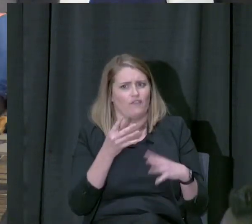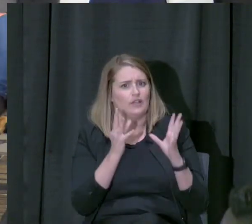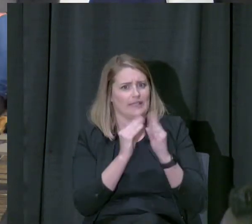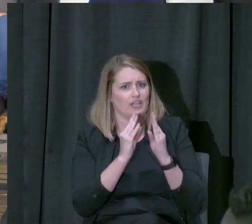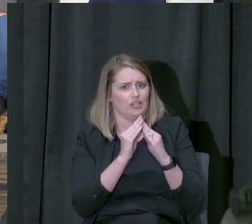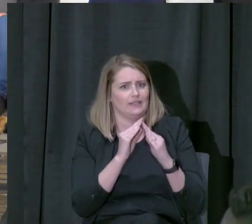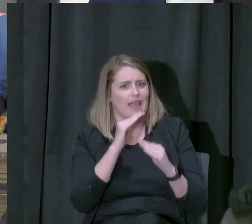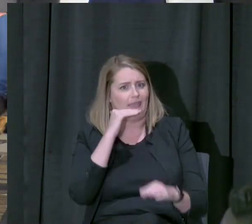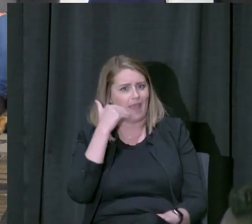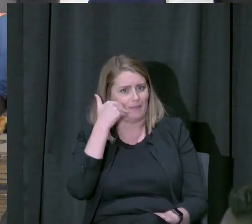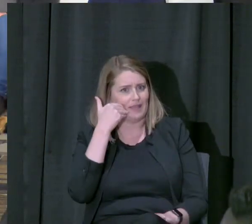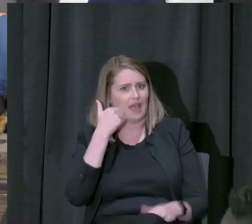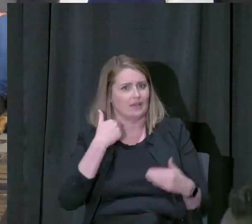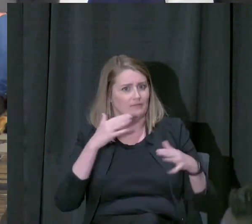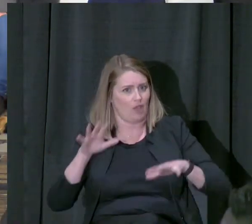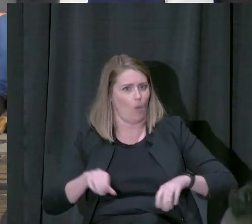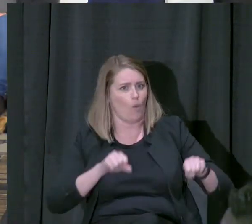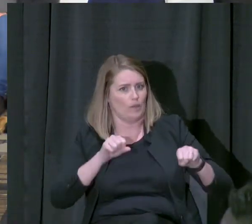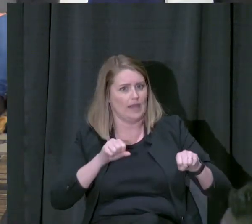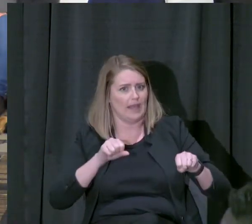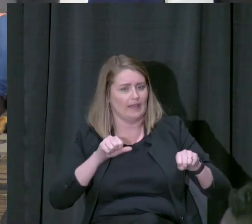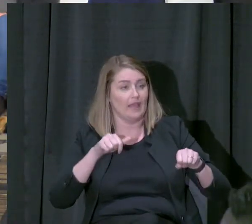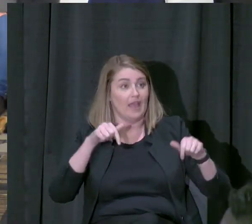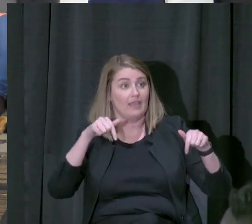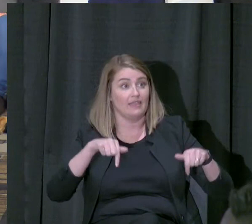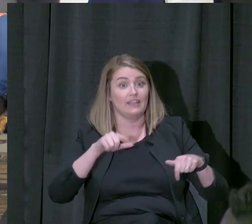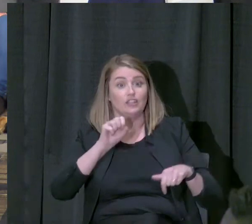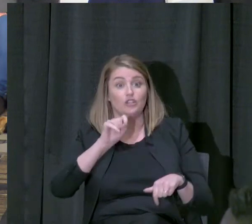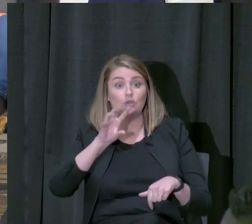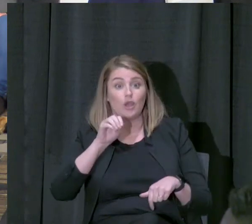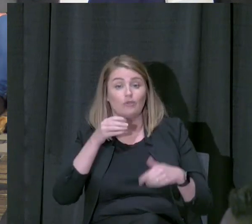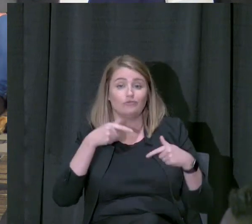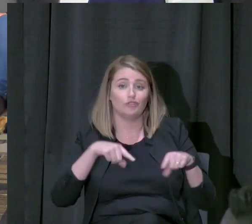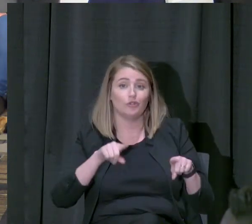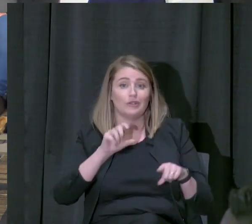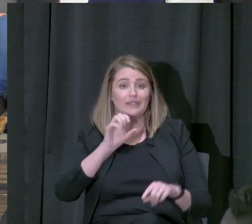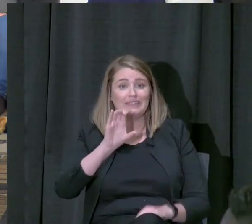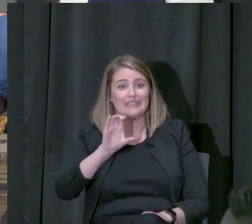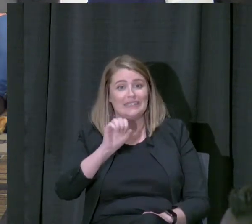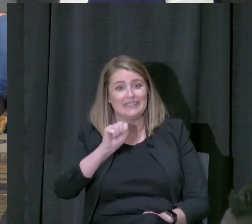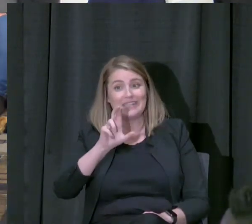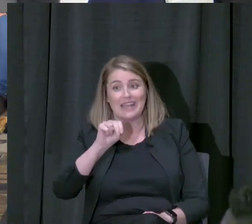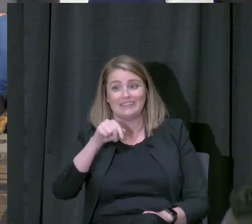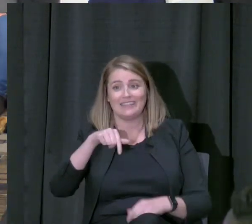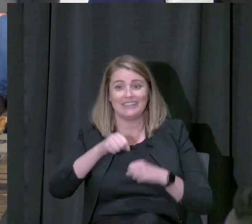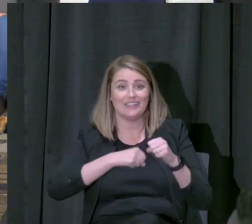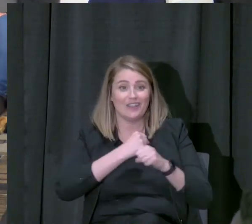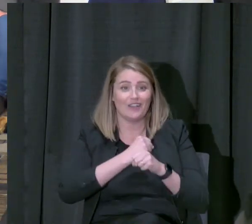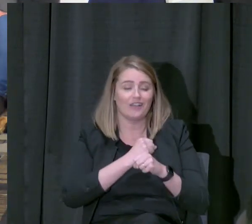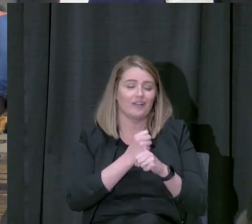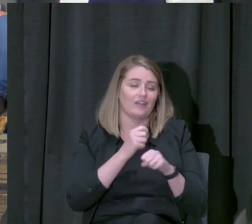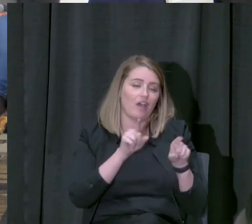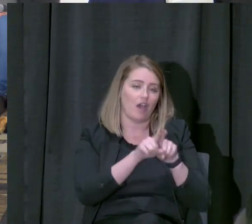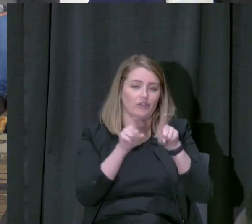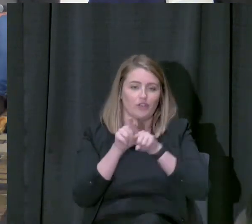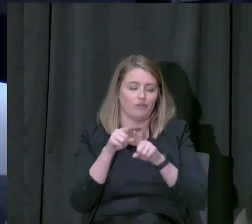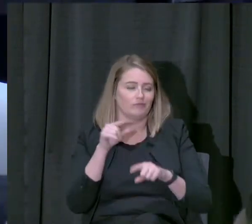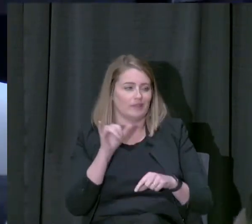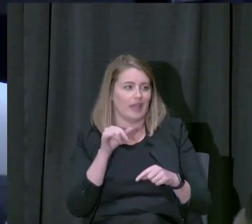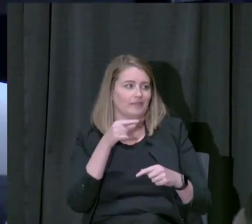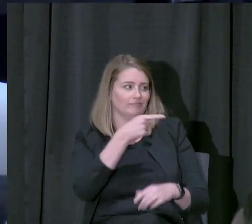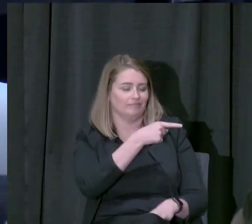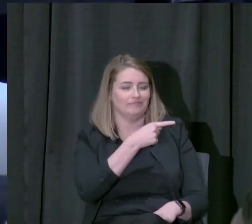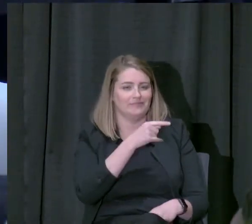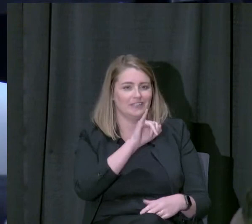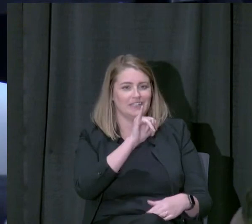Amazon is holding in this broadcast studio during CSUN this year. And we also, obviously, as Jesse mentioned,